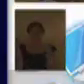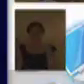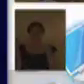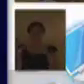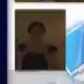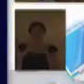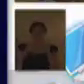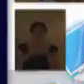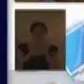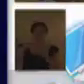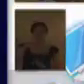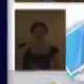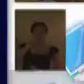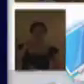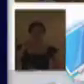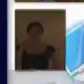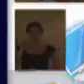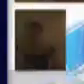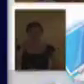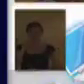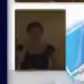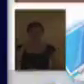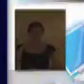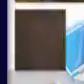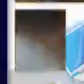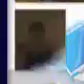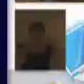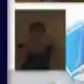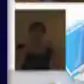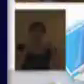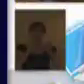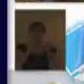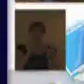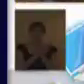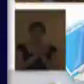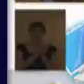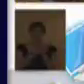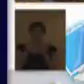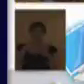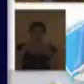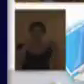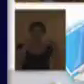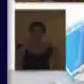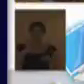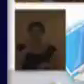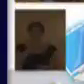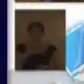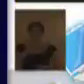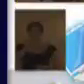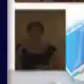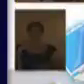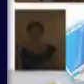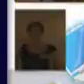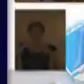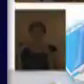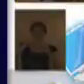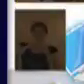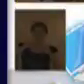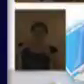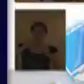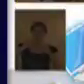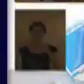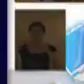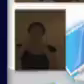As for brain-computer interface systems, I'm going to give you a brief classification. These can be distributed. We can have endogenous